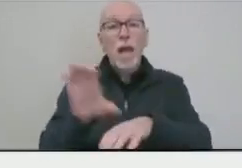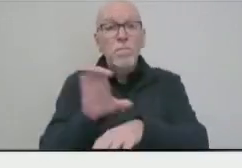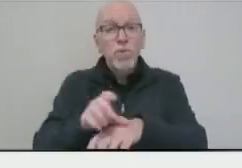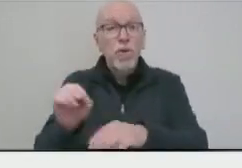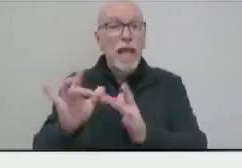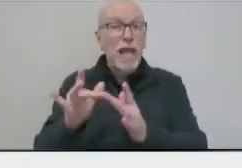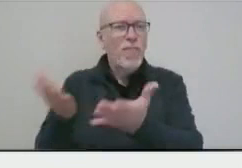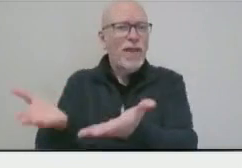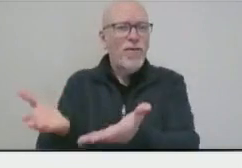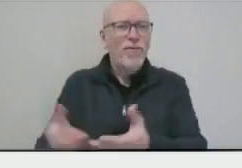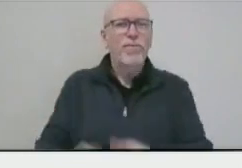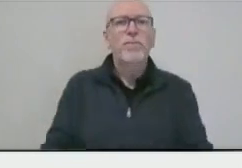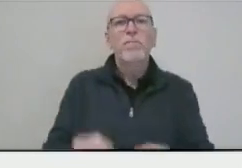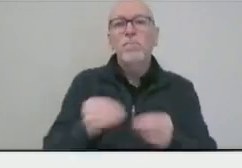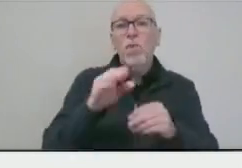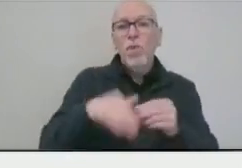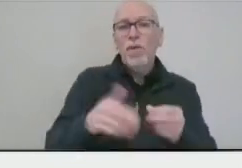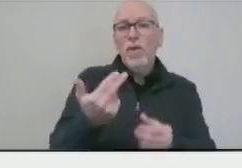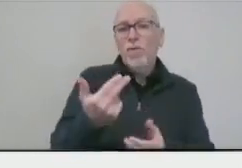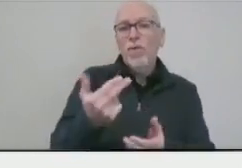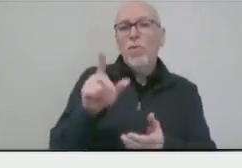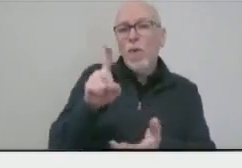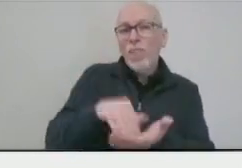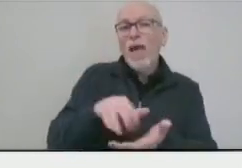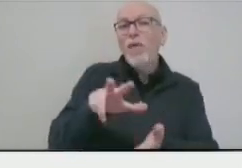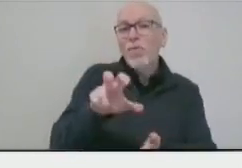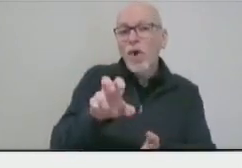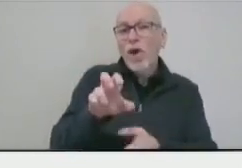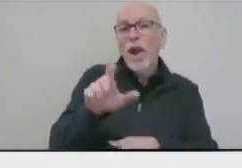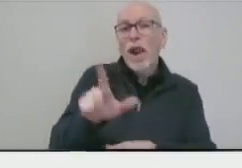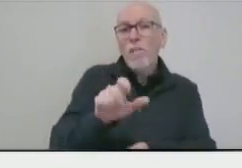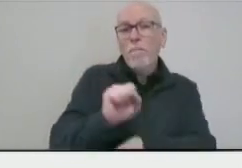access. More than 1,300 library employees across